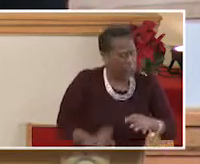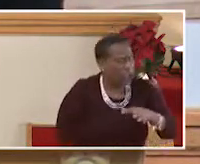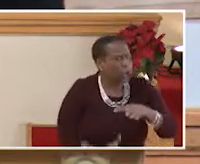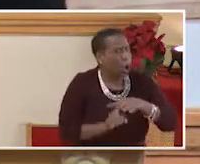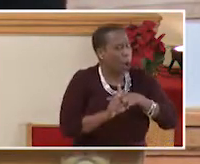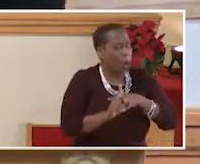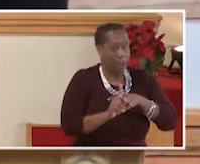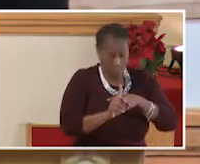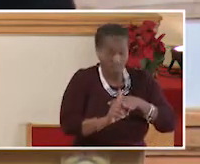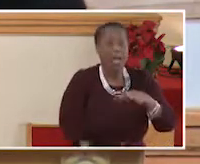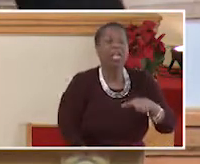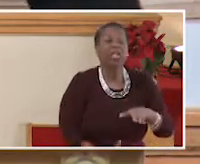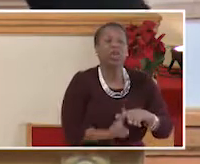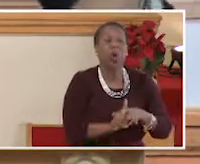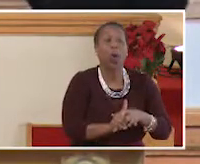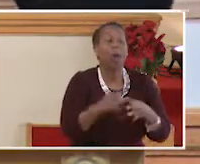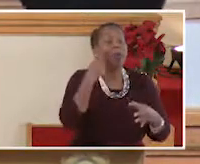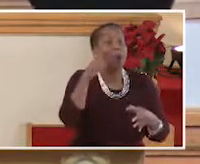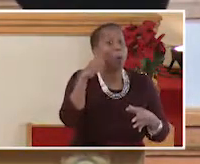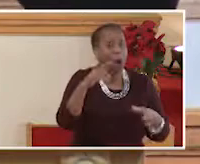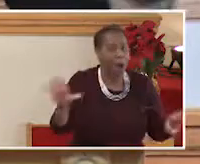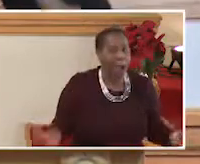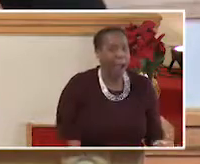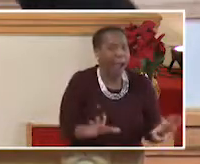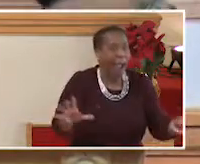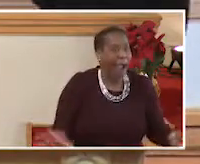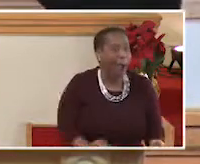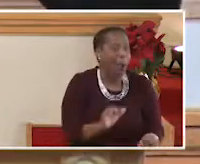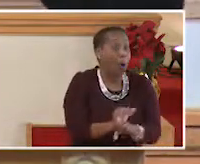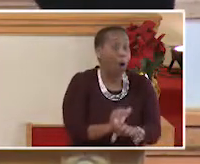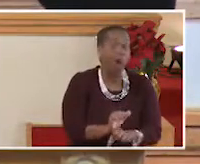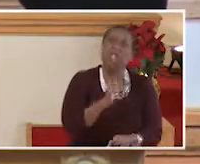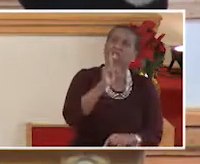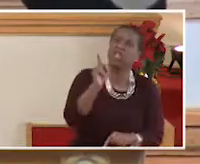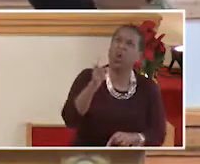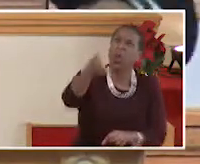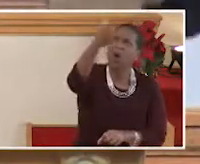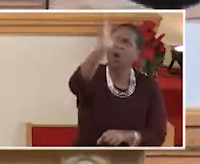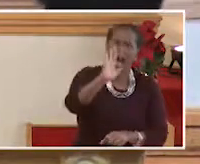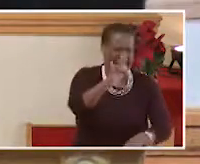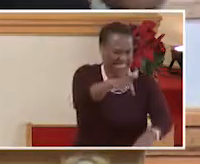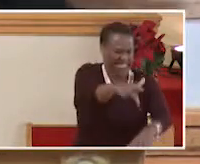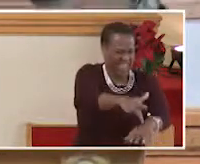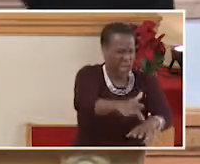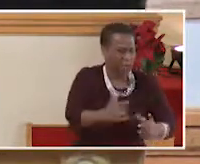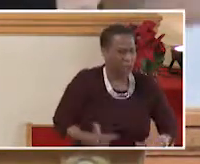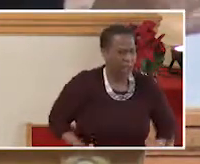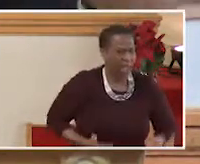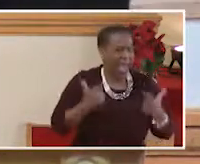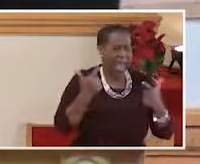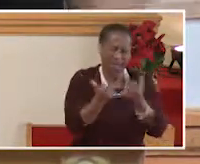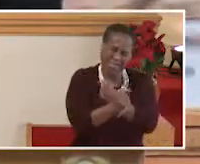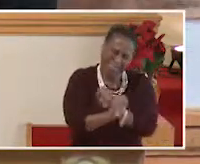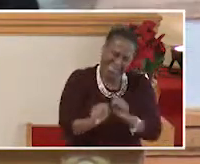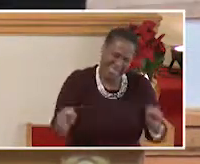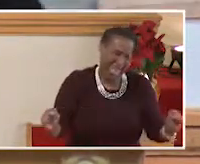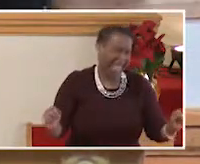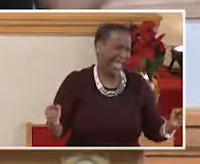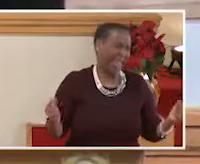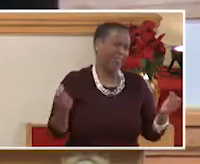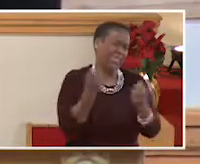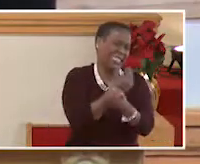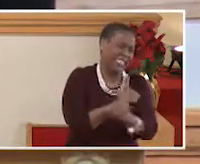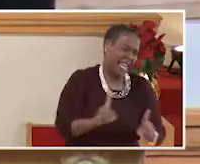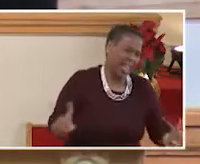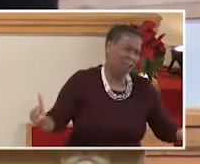up to do a work, God. So in the midst of being here, God, touch lives and save and heal and deliver and